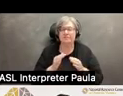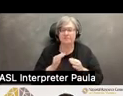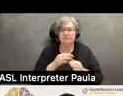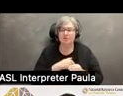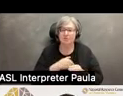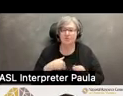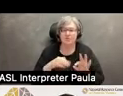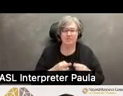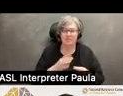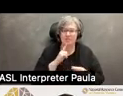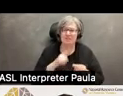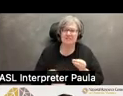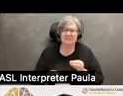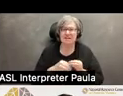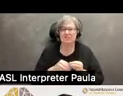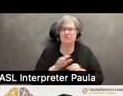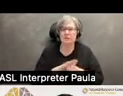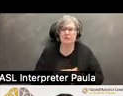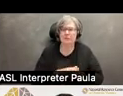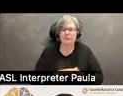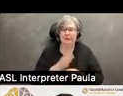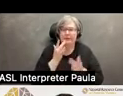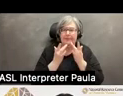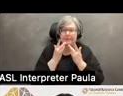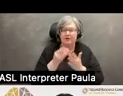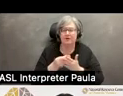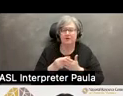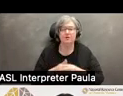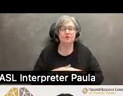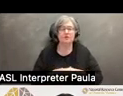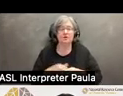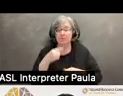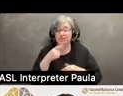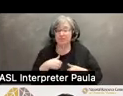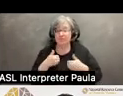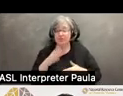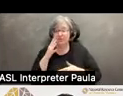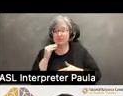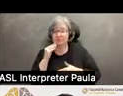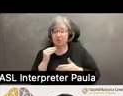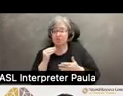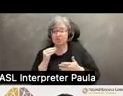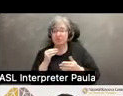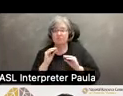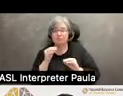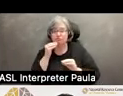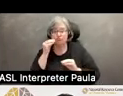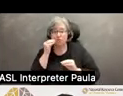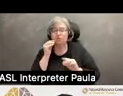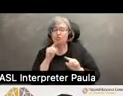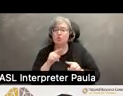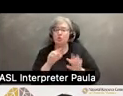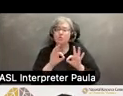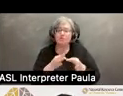family resources. Oftentimes, we tell a survivor experiencing homelessness to go to a relative or friend's house.